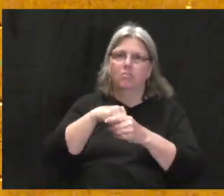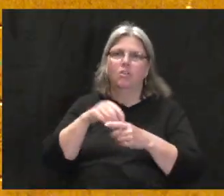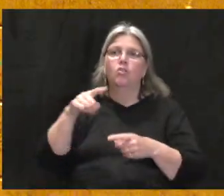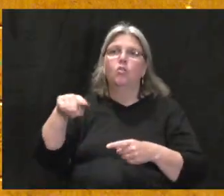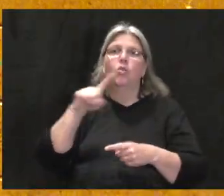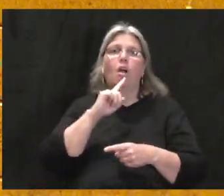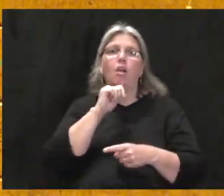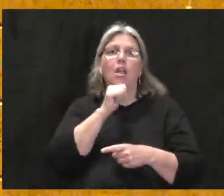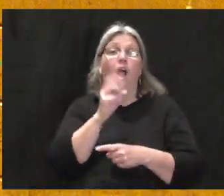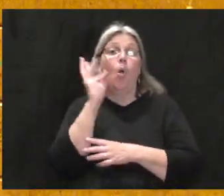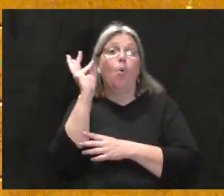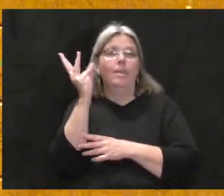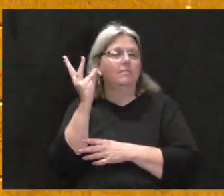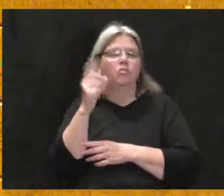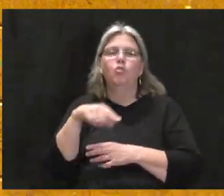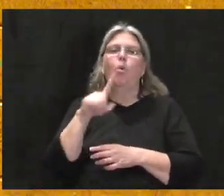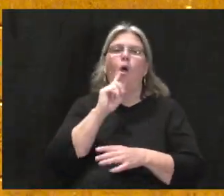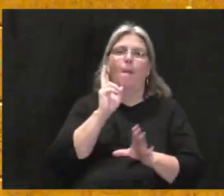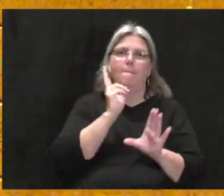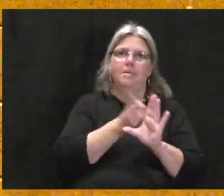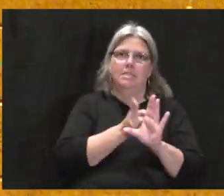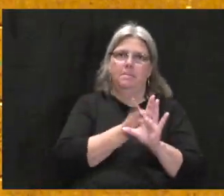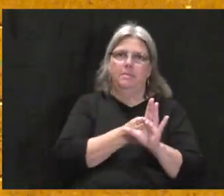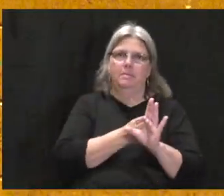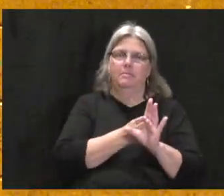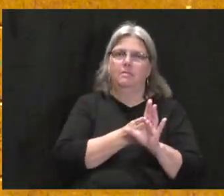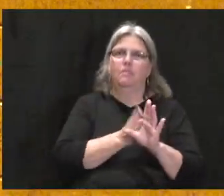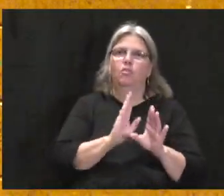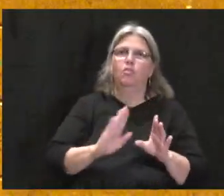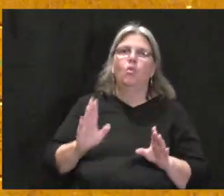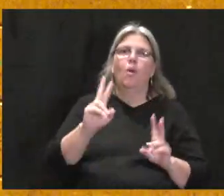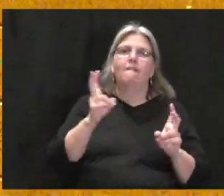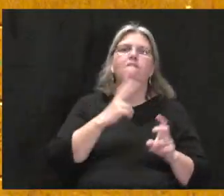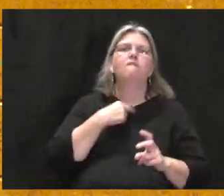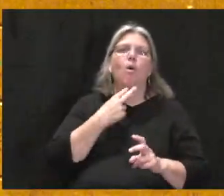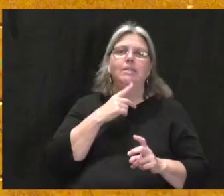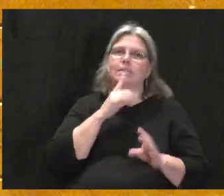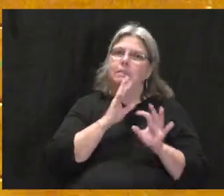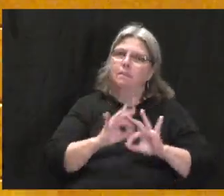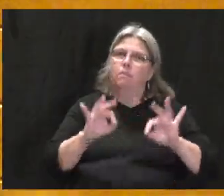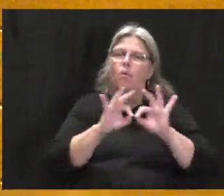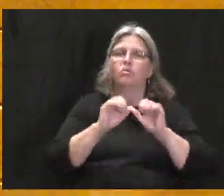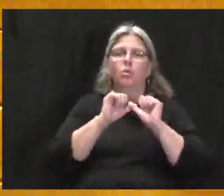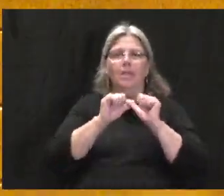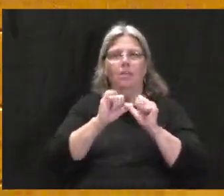good school year. And I don't know if you want to, got anything, or I'm good? Okay, cool.